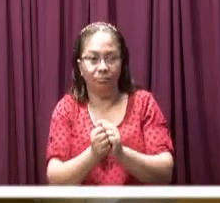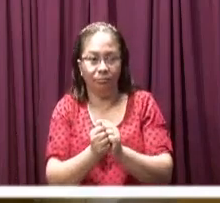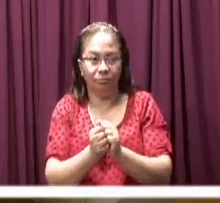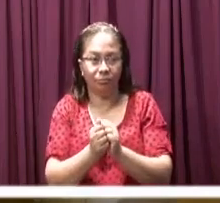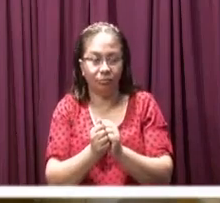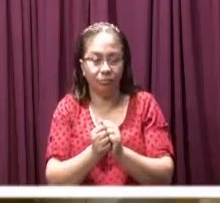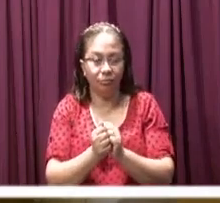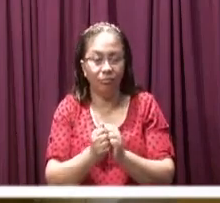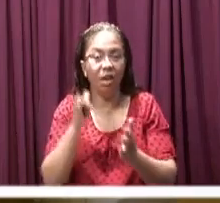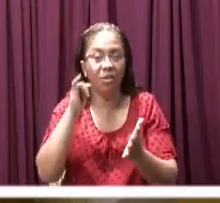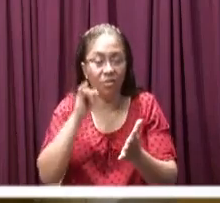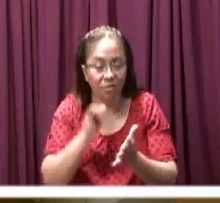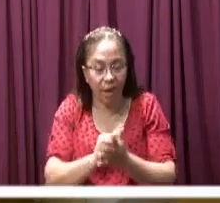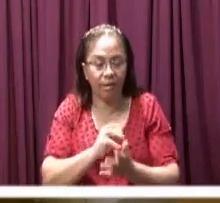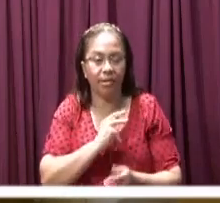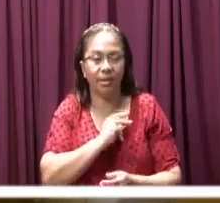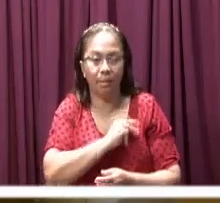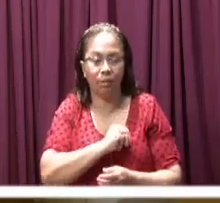That's the mission.